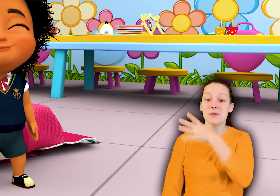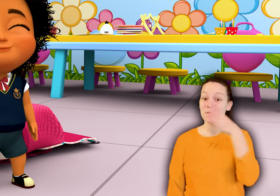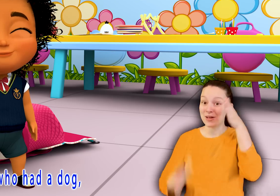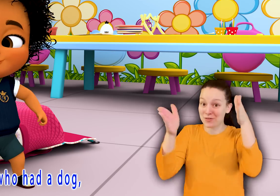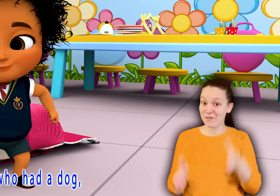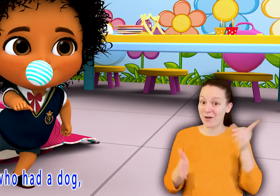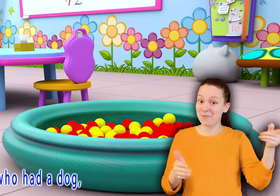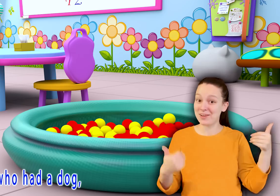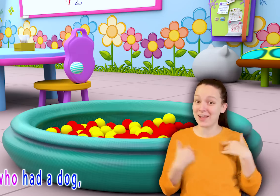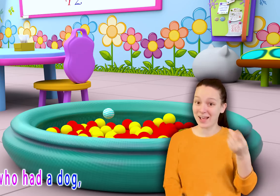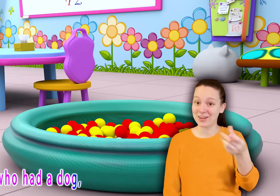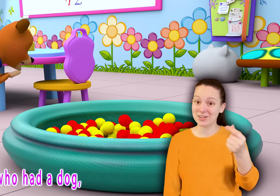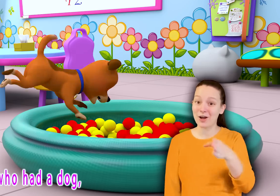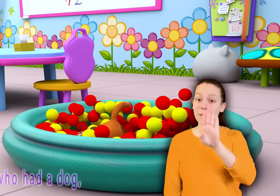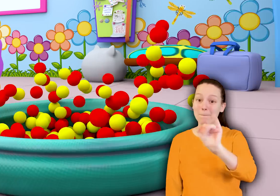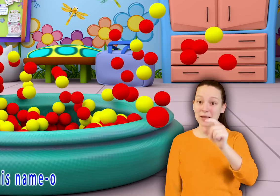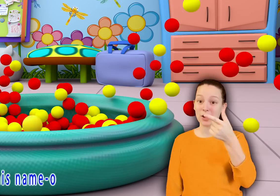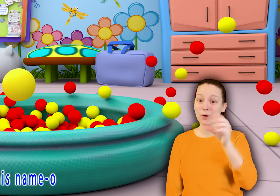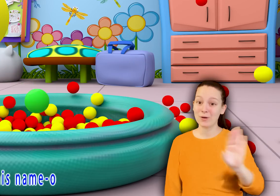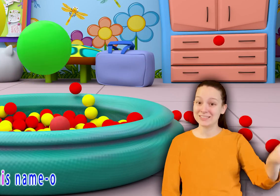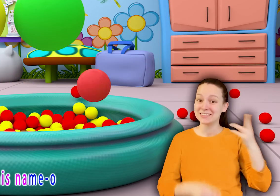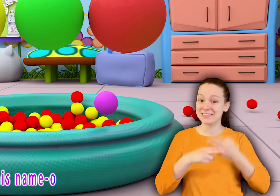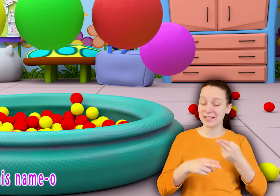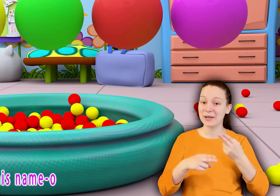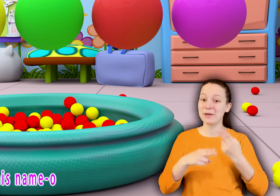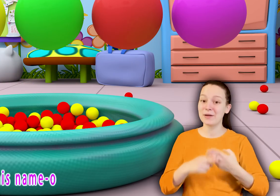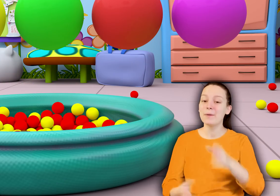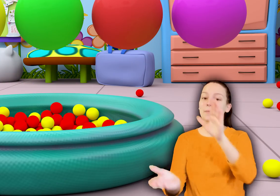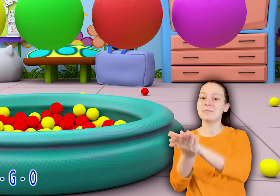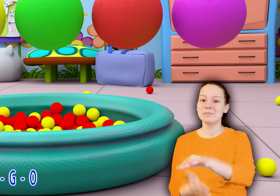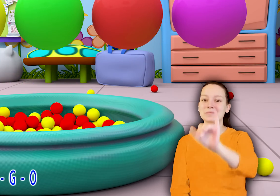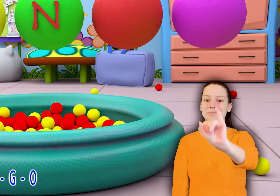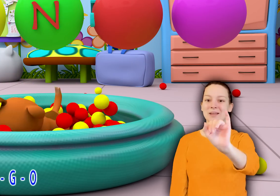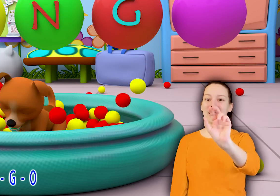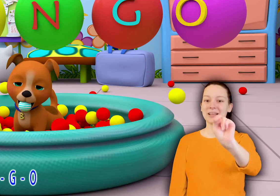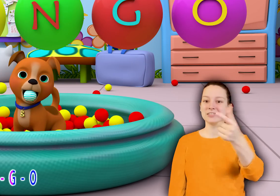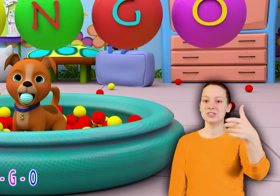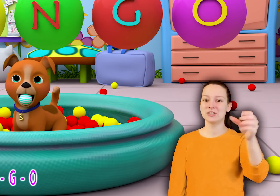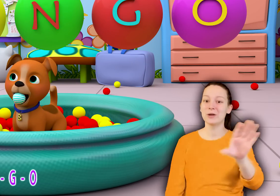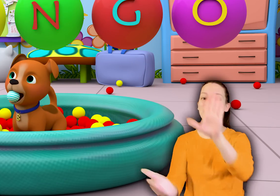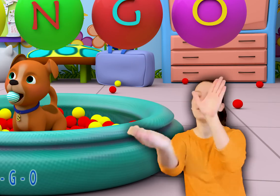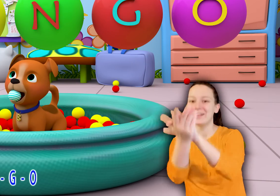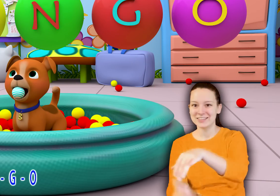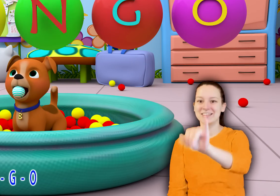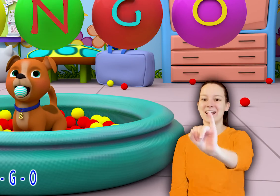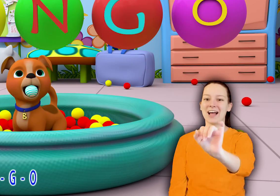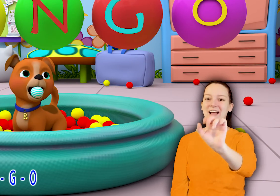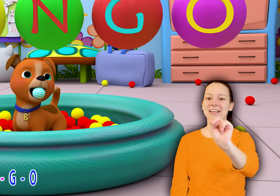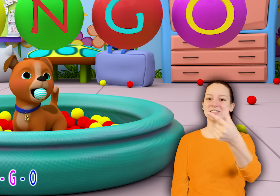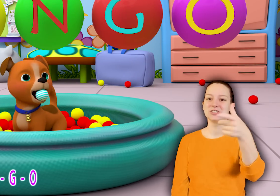name there was a farm who had a do Bingo was his name oh i